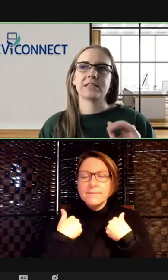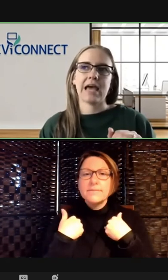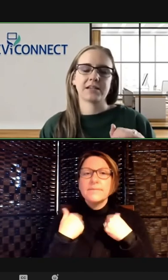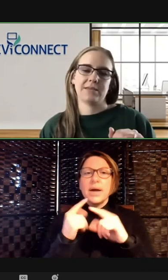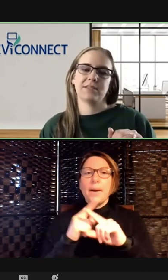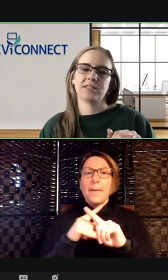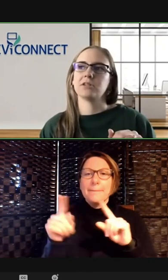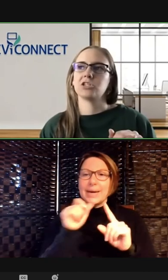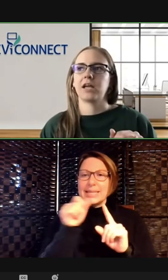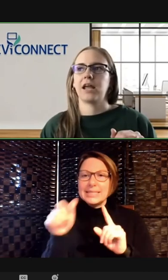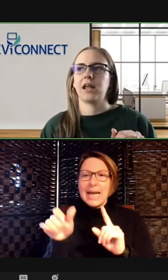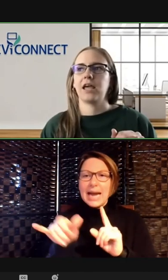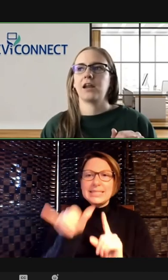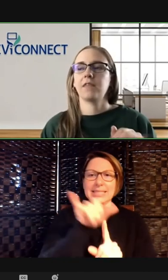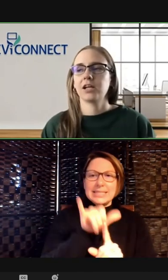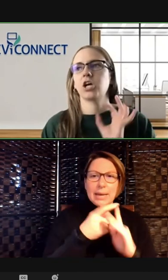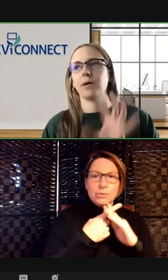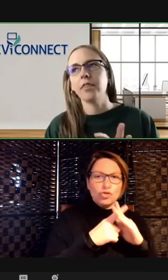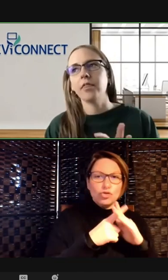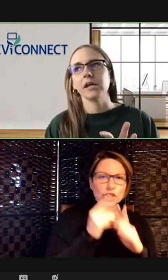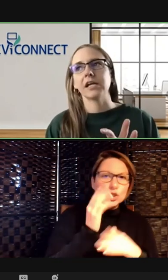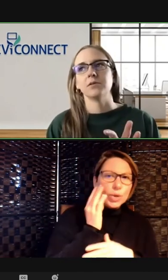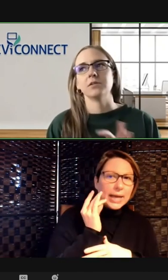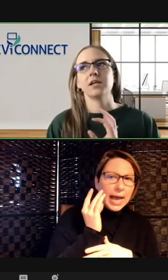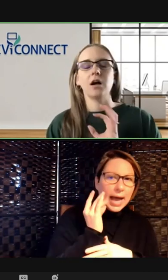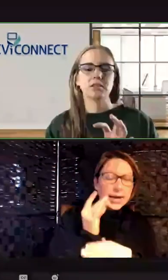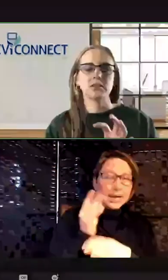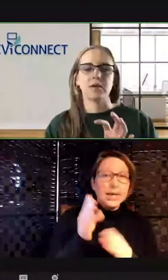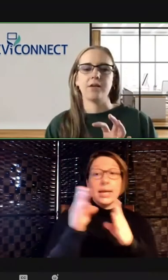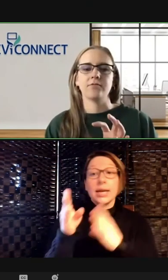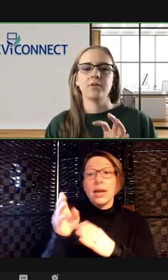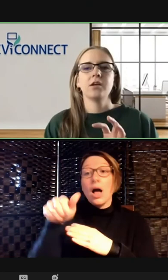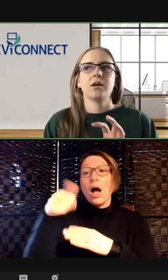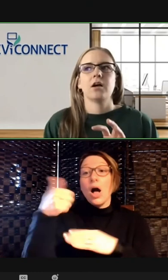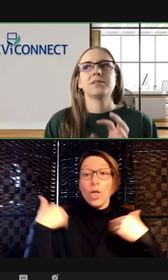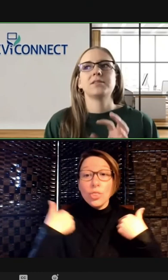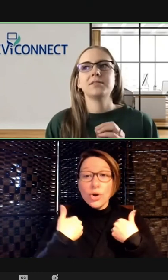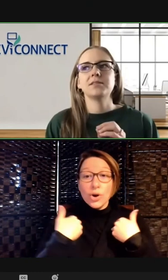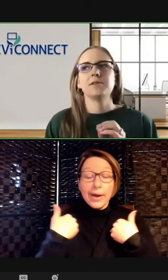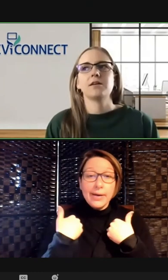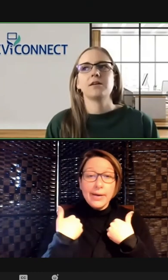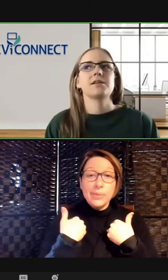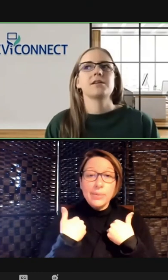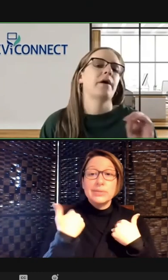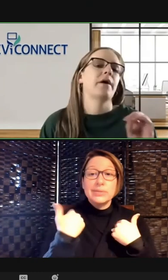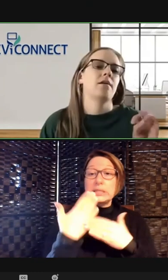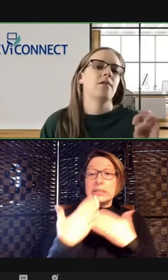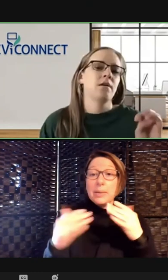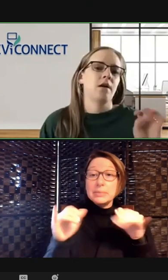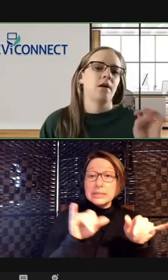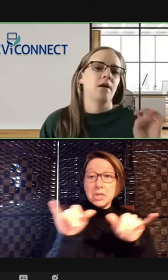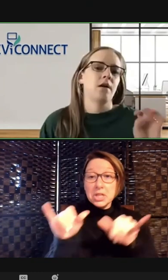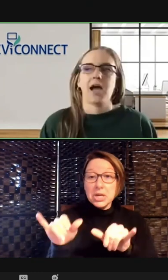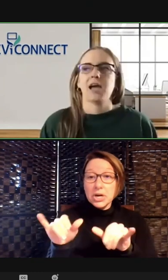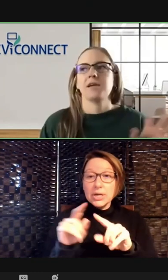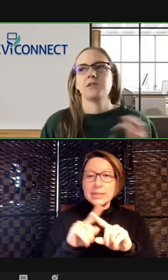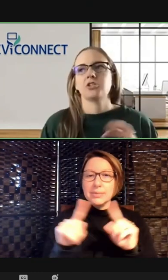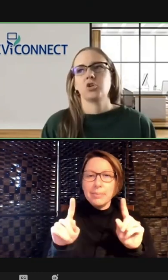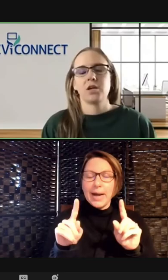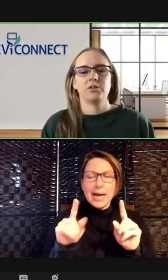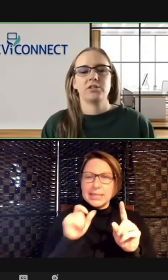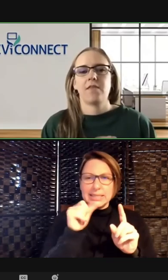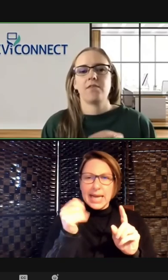not the exact same as the original cat I had. And then I talk about other animals that also have some similarities, but are not a